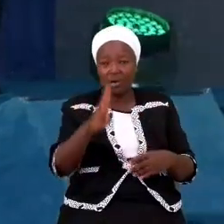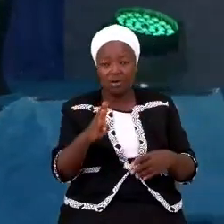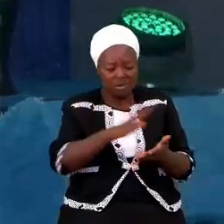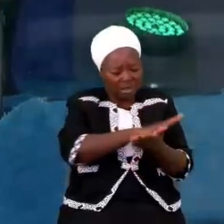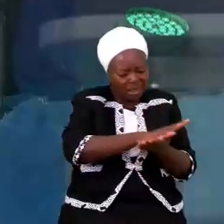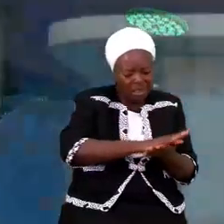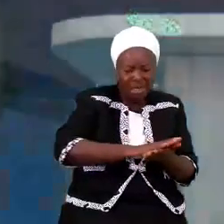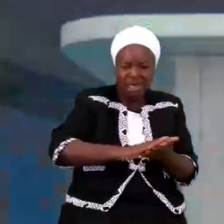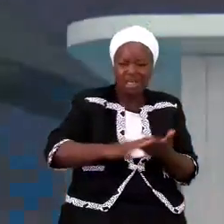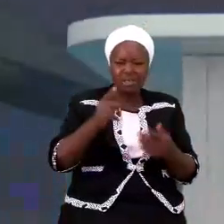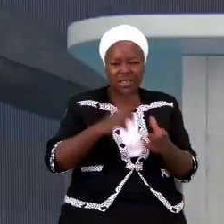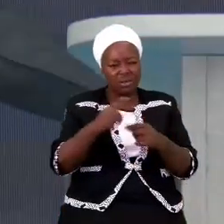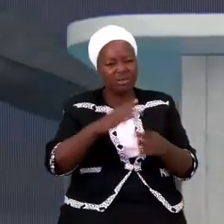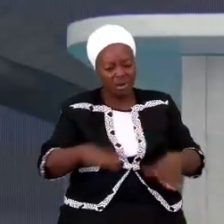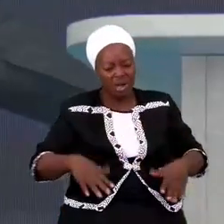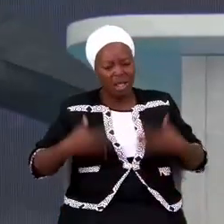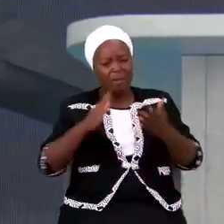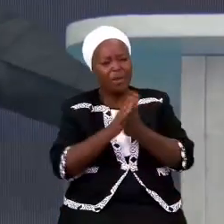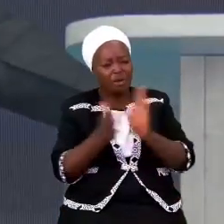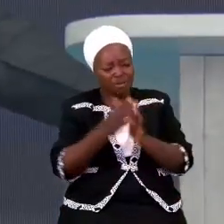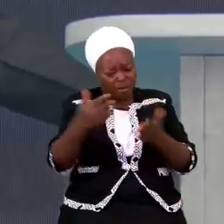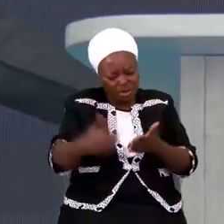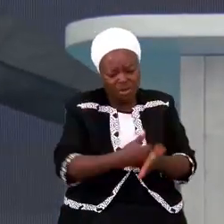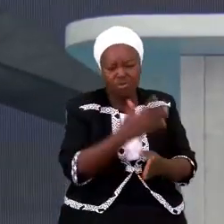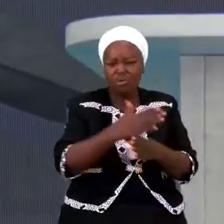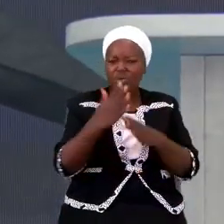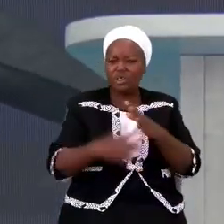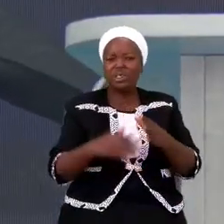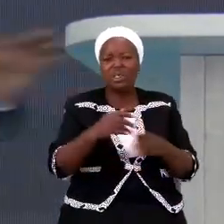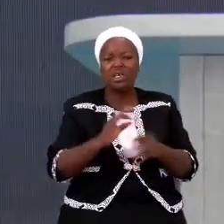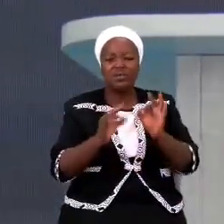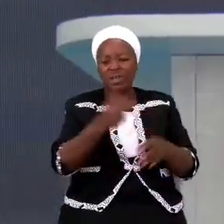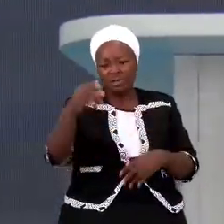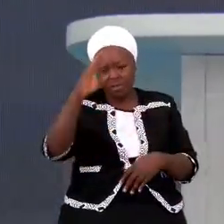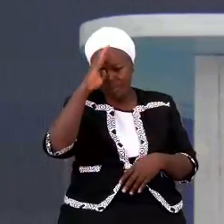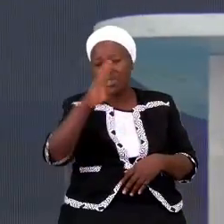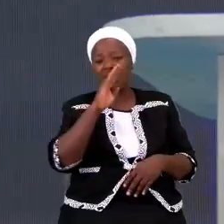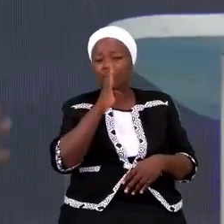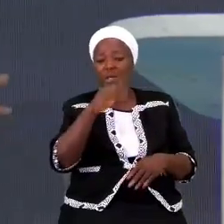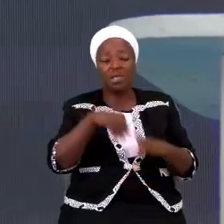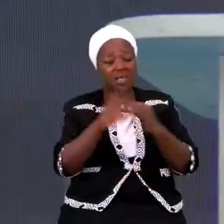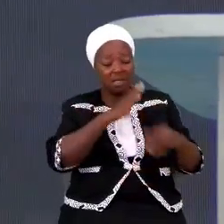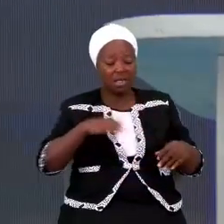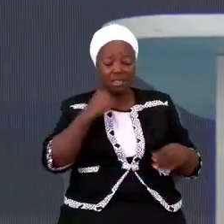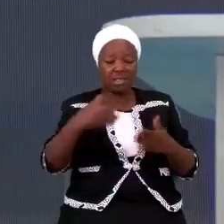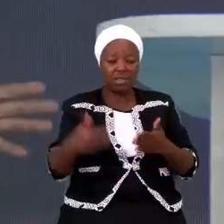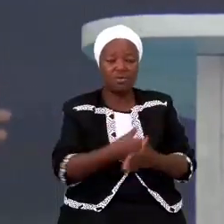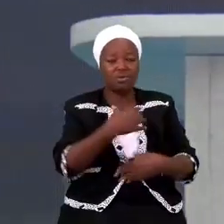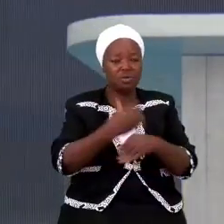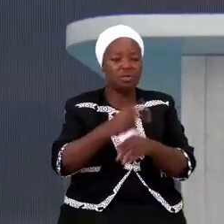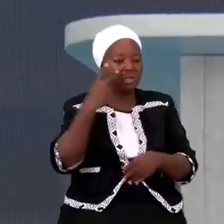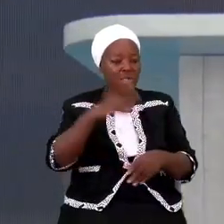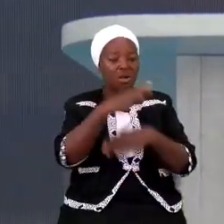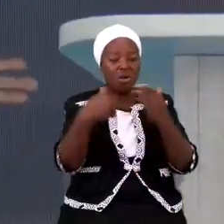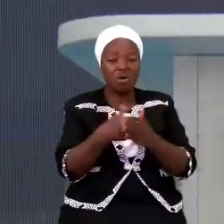Behold, all things are passed away and all things have become new. When you drop the fraud and you drop